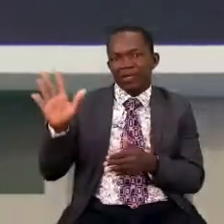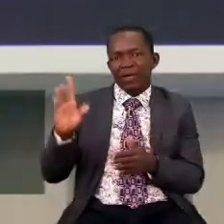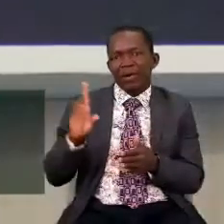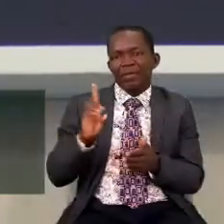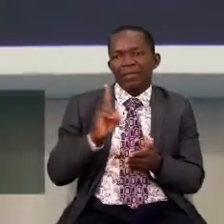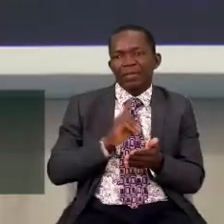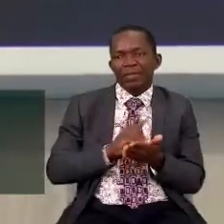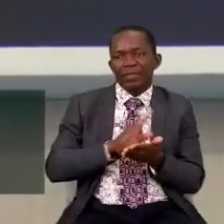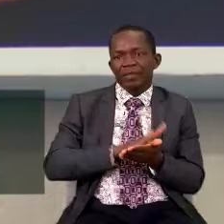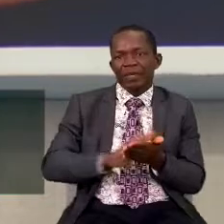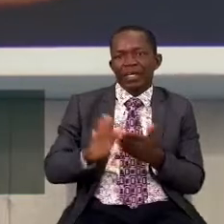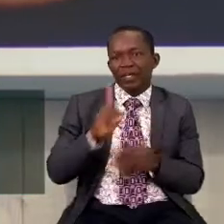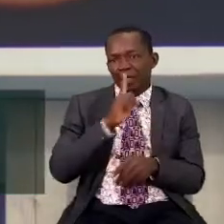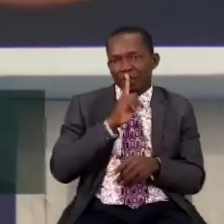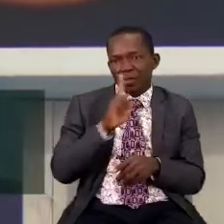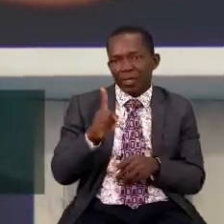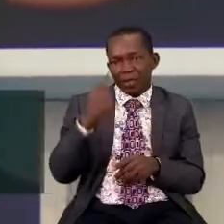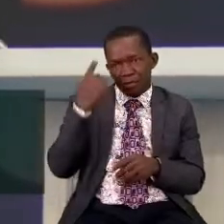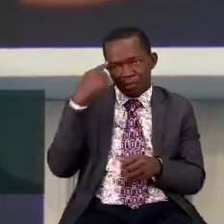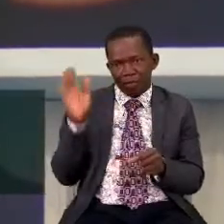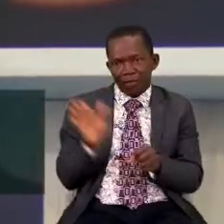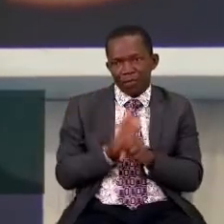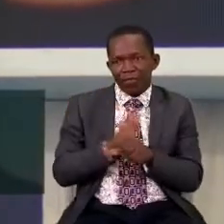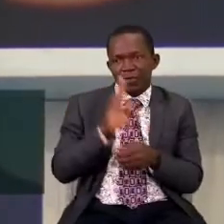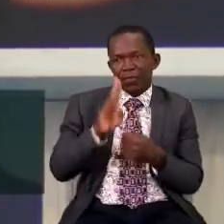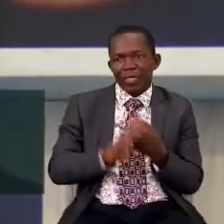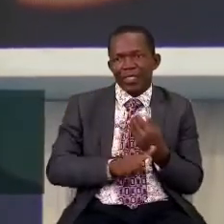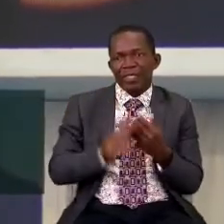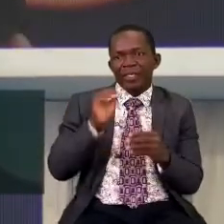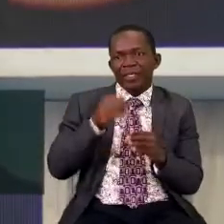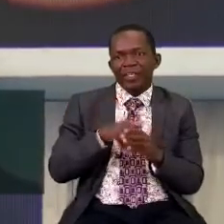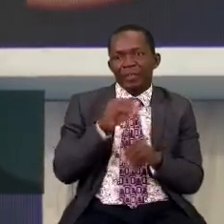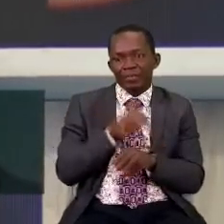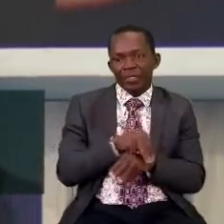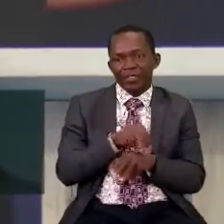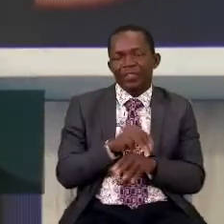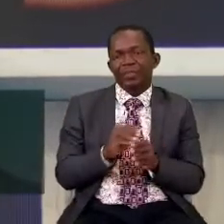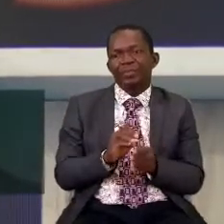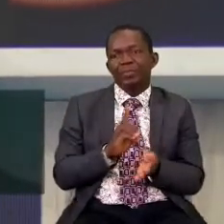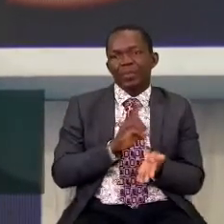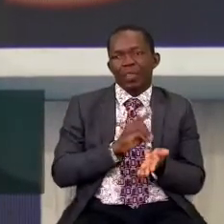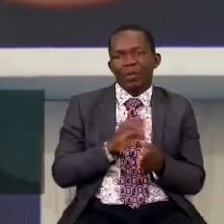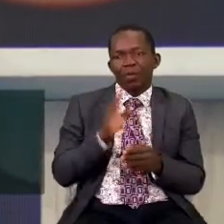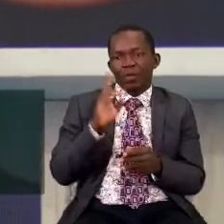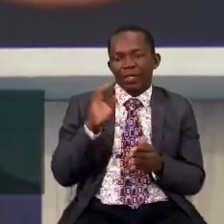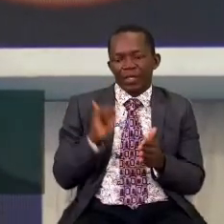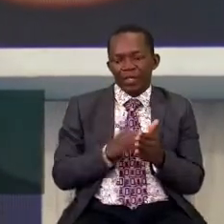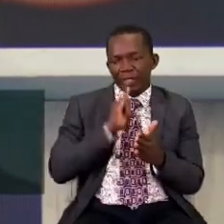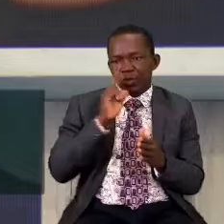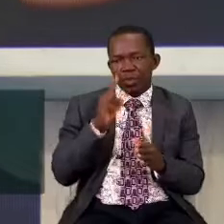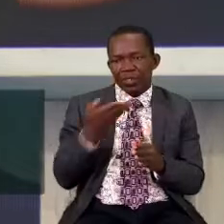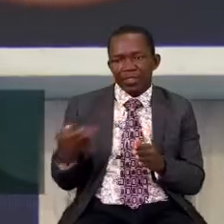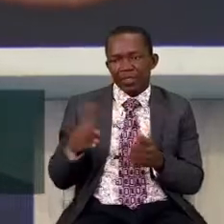to ministry. It's another thing to have the confidence and to have the confirmation from heaven